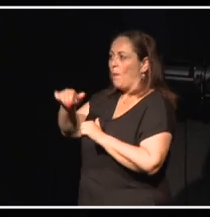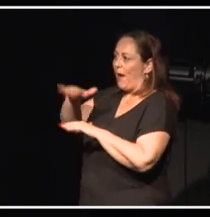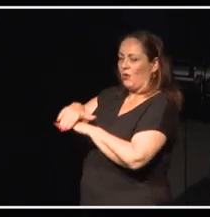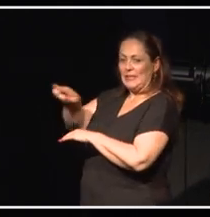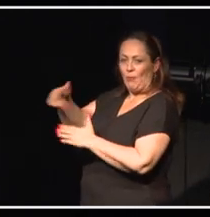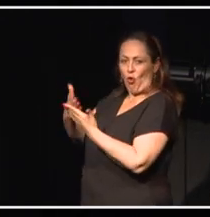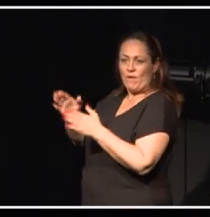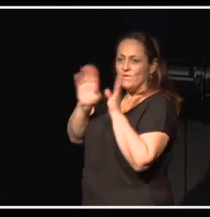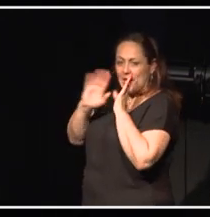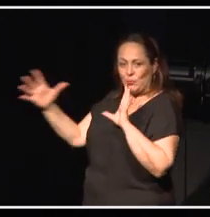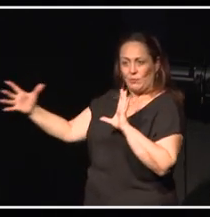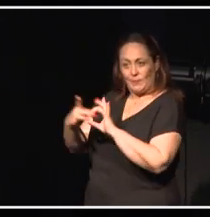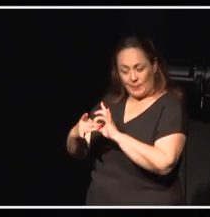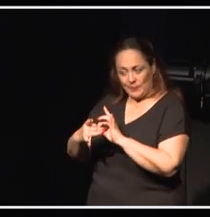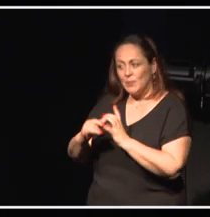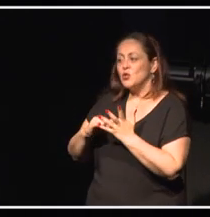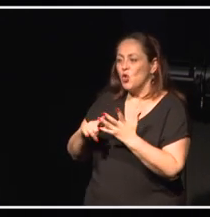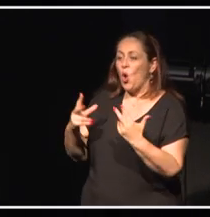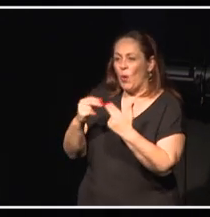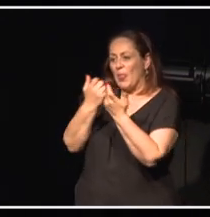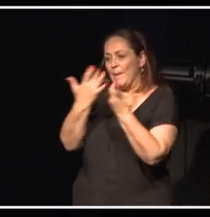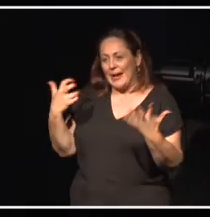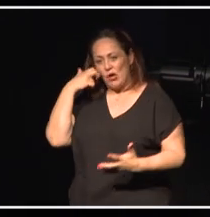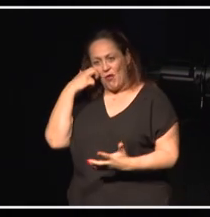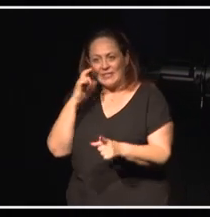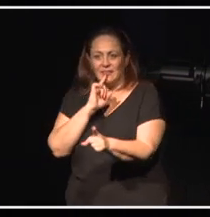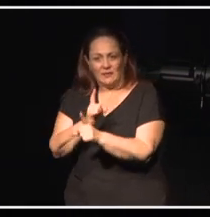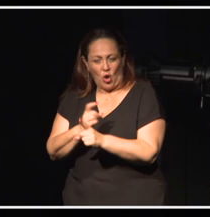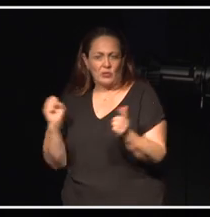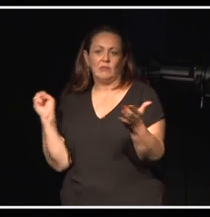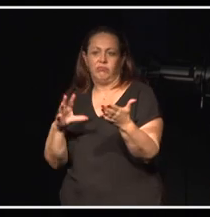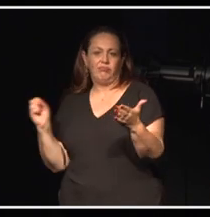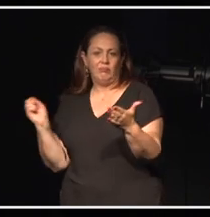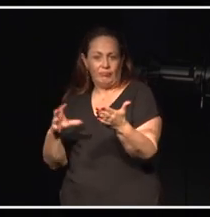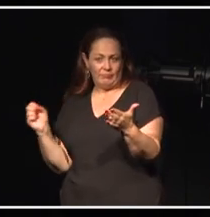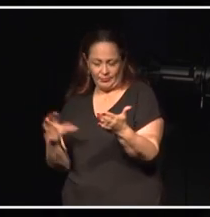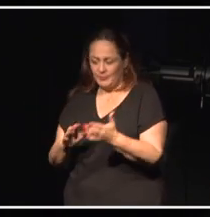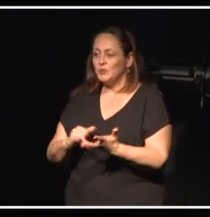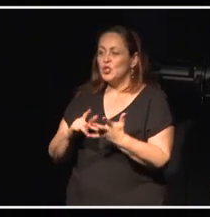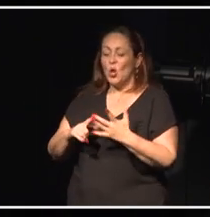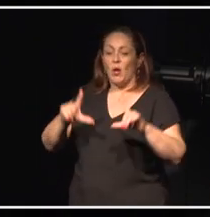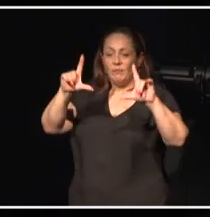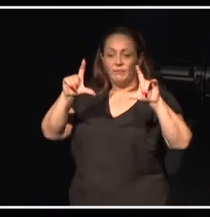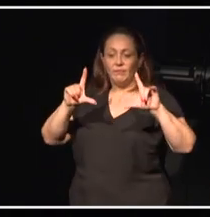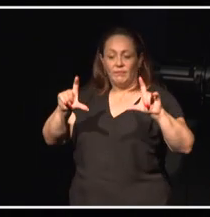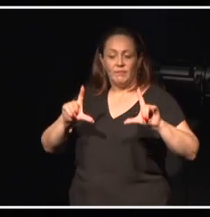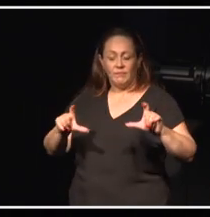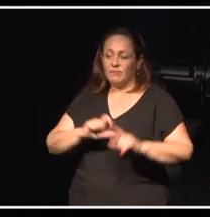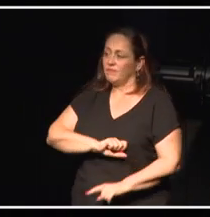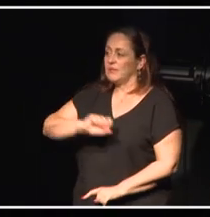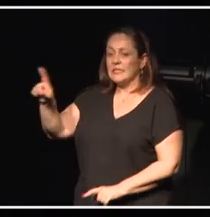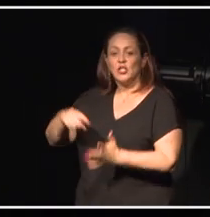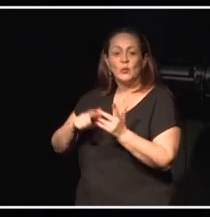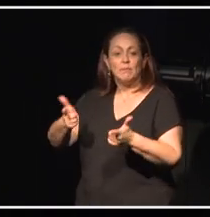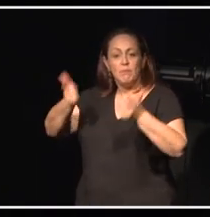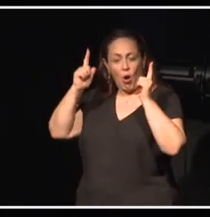page, alongside all of the racist jokes that he had published there. So I just screen capped it in some of those and I sent it to his